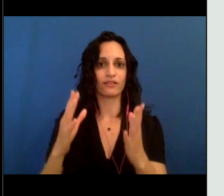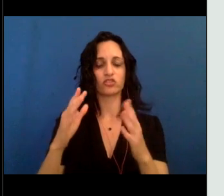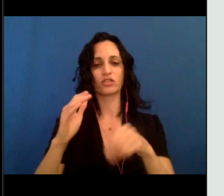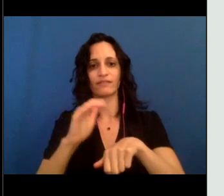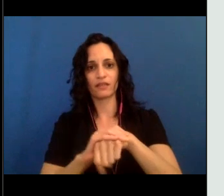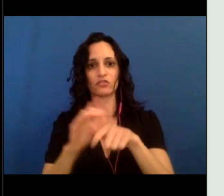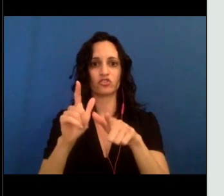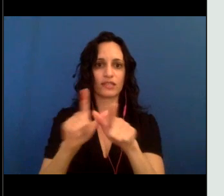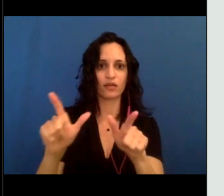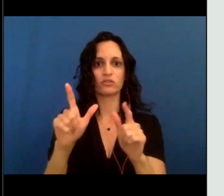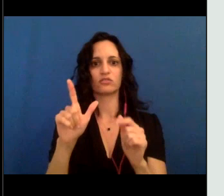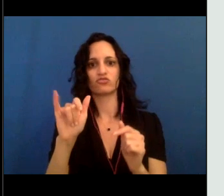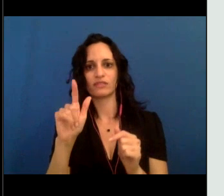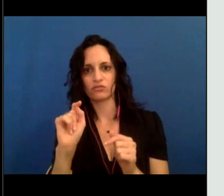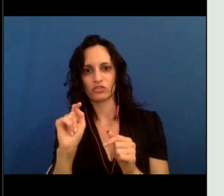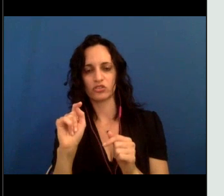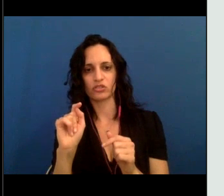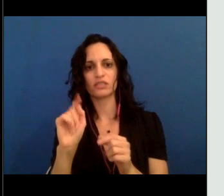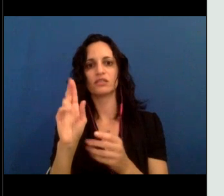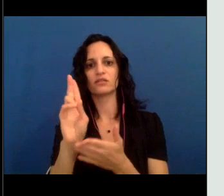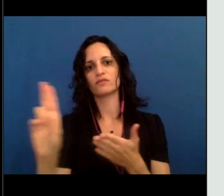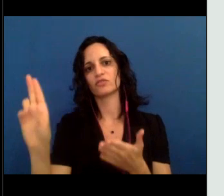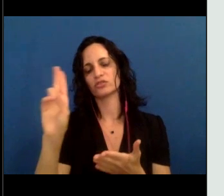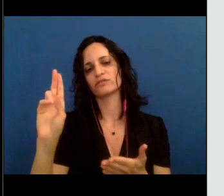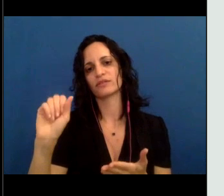an associate dean at the University of South Carolina.